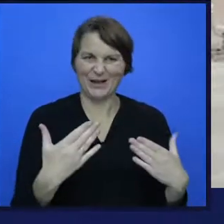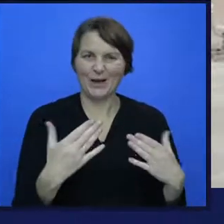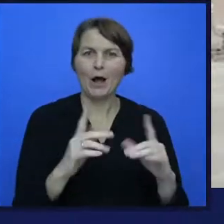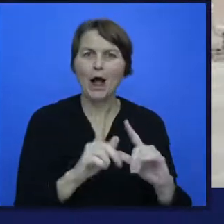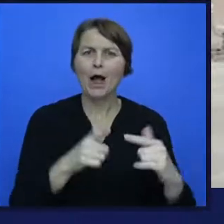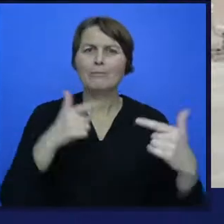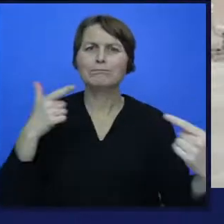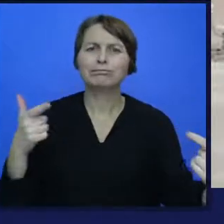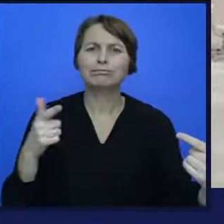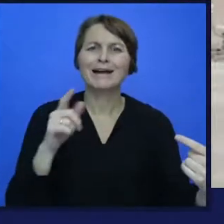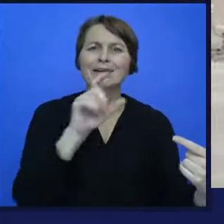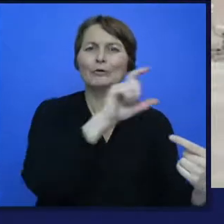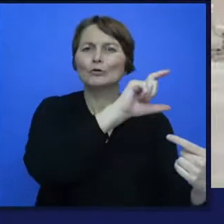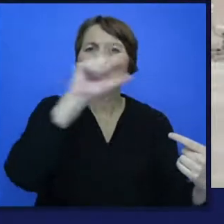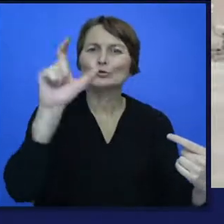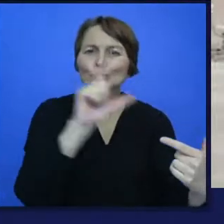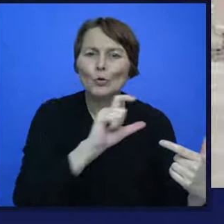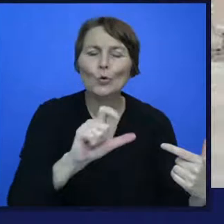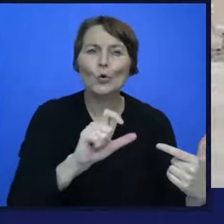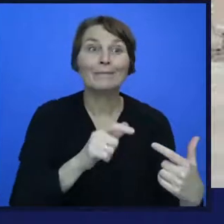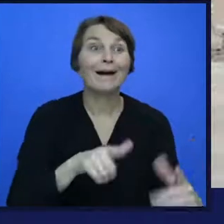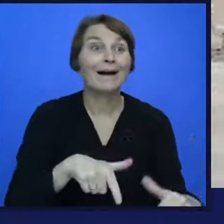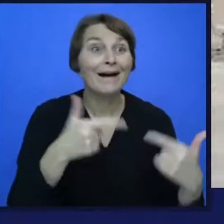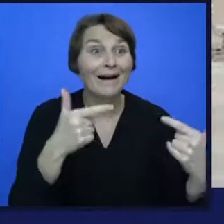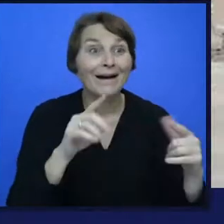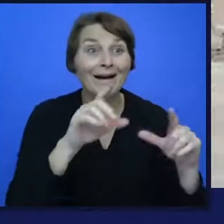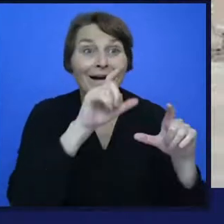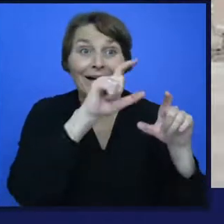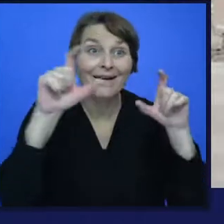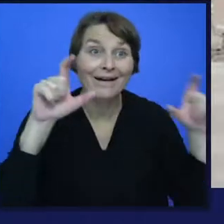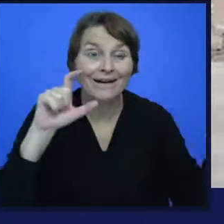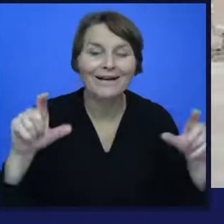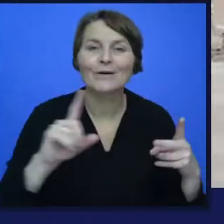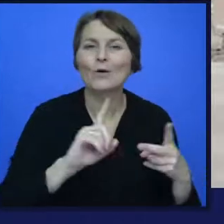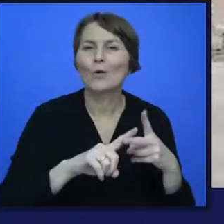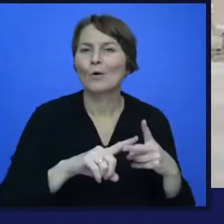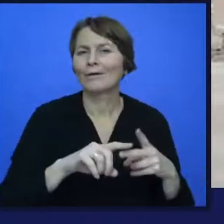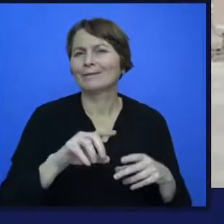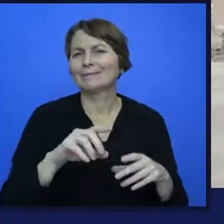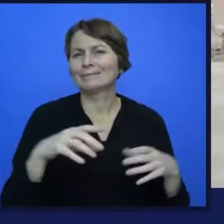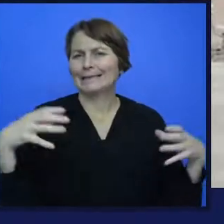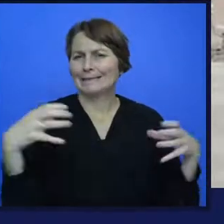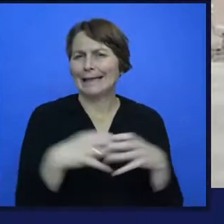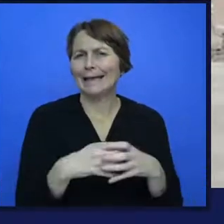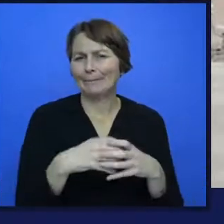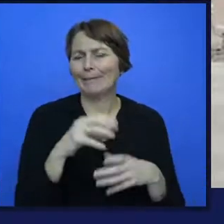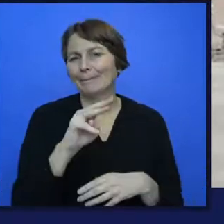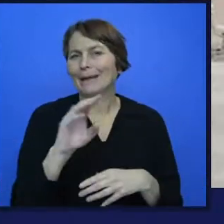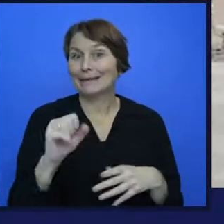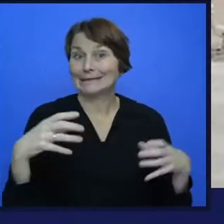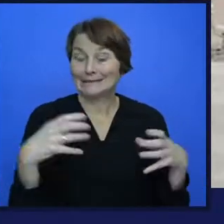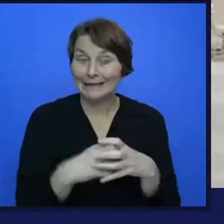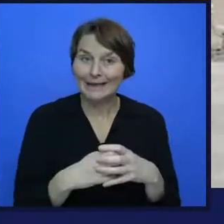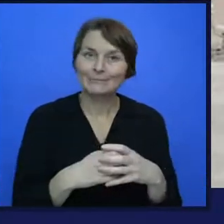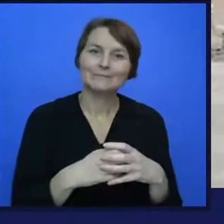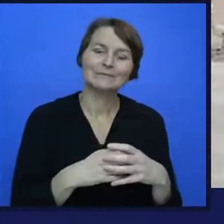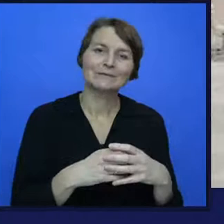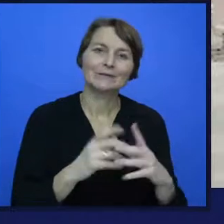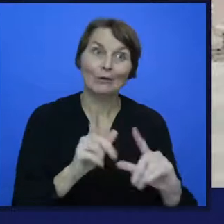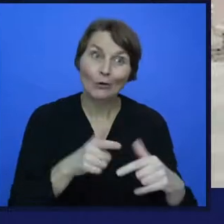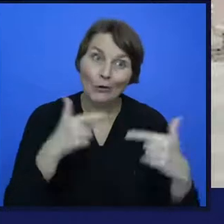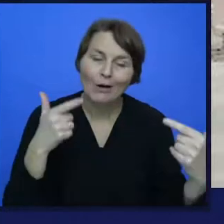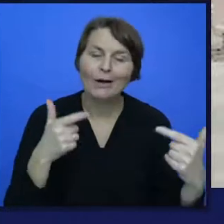for our socializing these days, since it's more difficult to get out of the house. But the addition